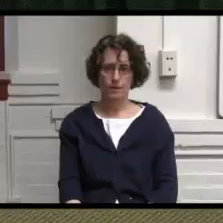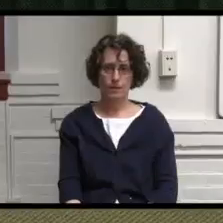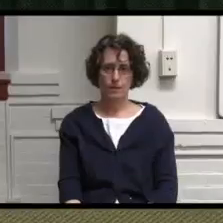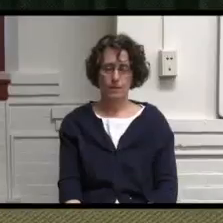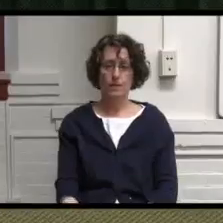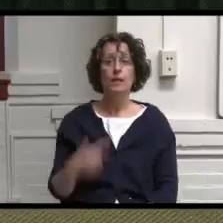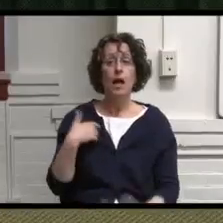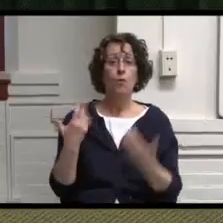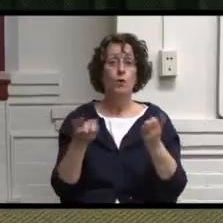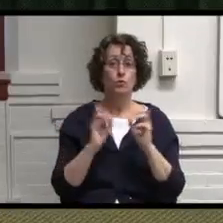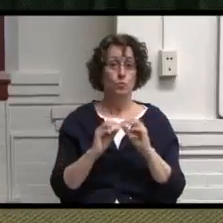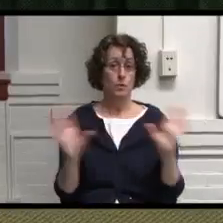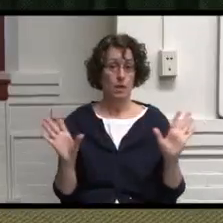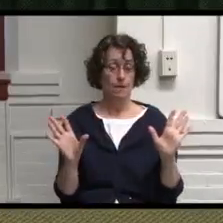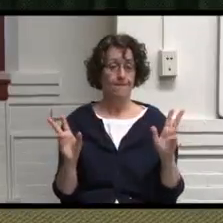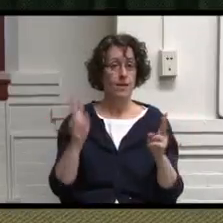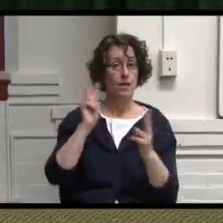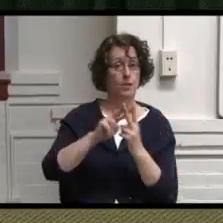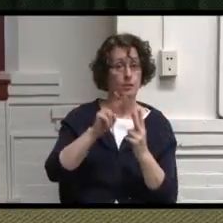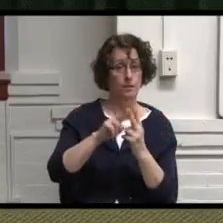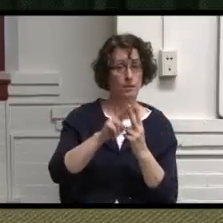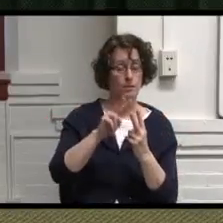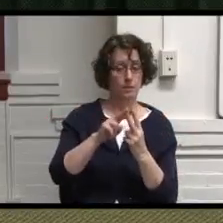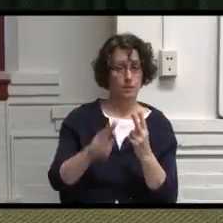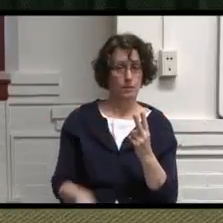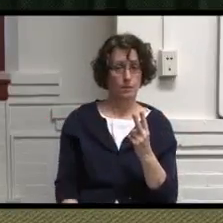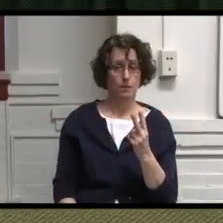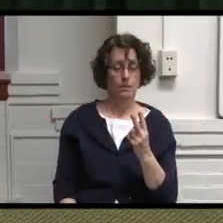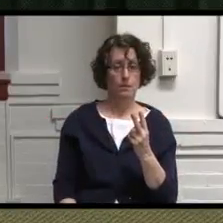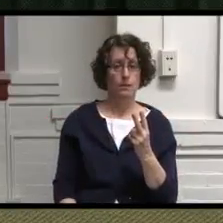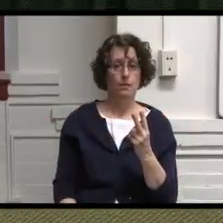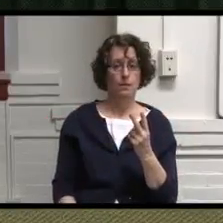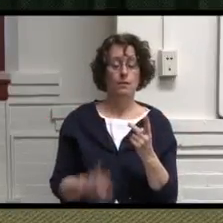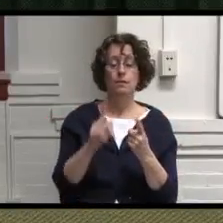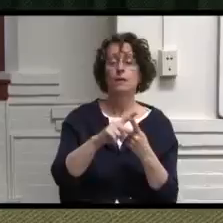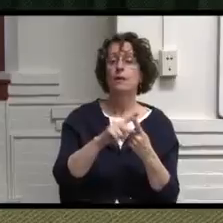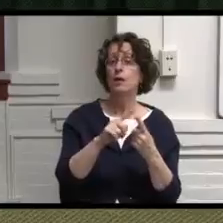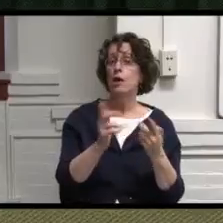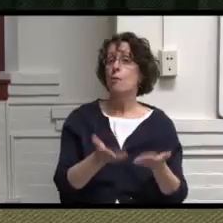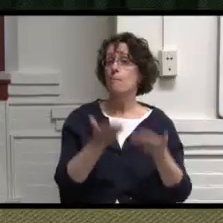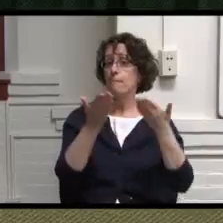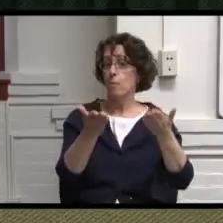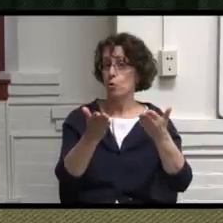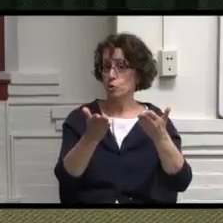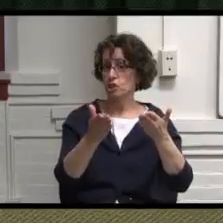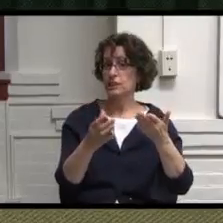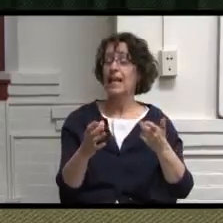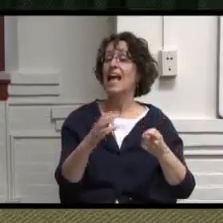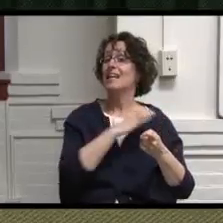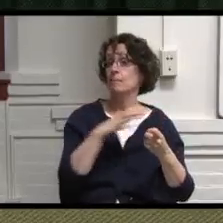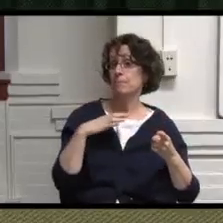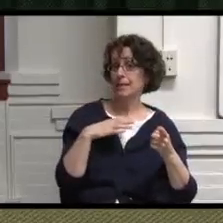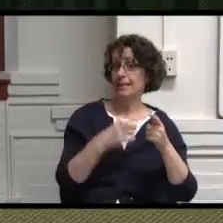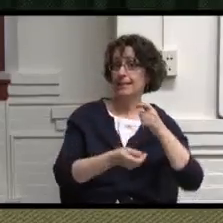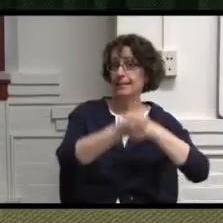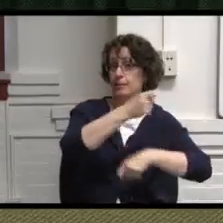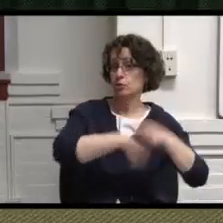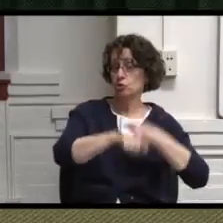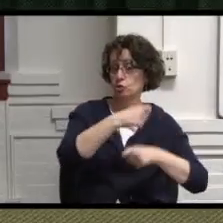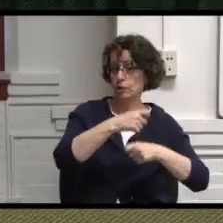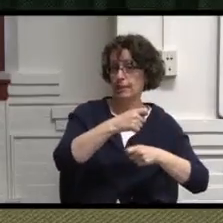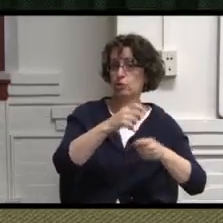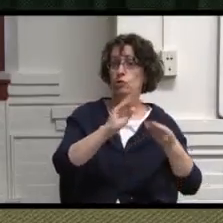there are two things we're doing. We're going to have a motion that's gonna change the number of people on the board or on the